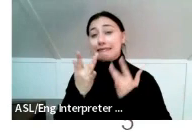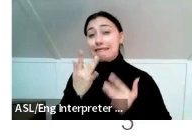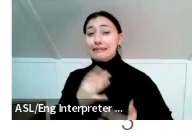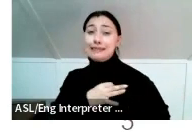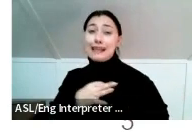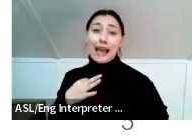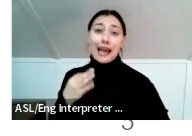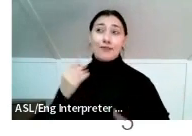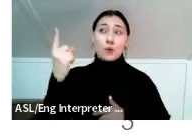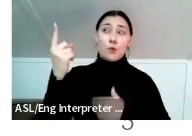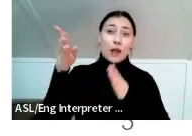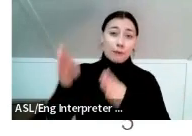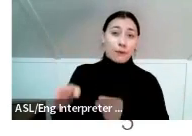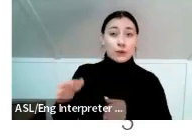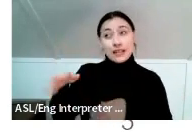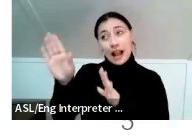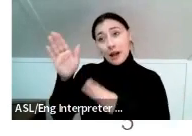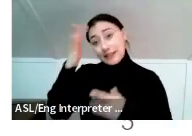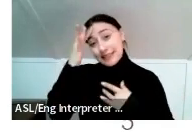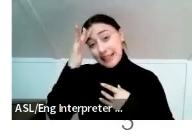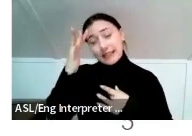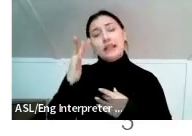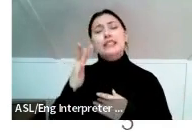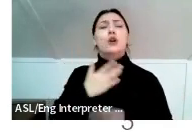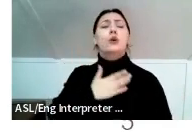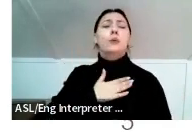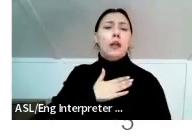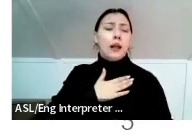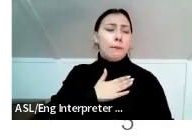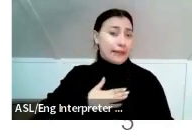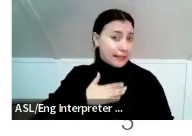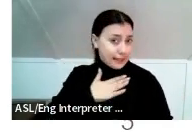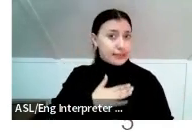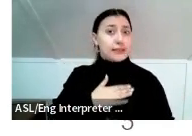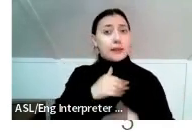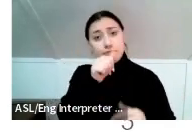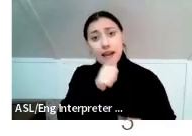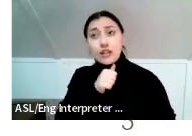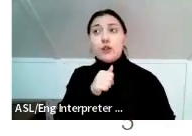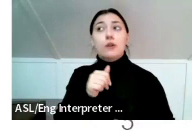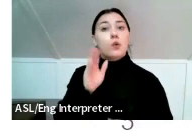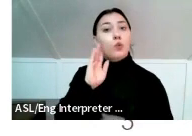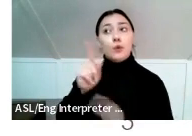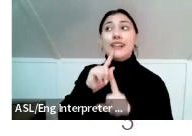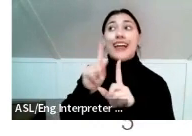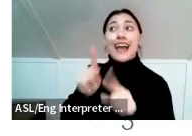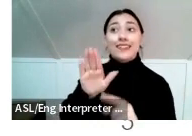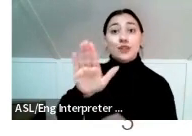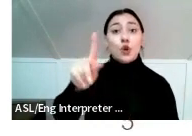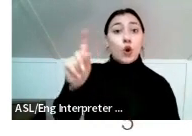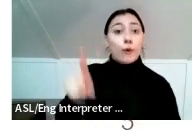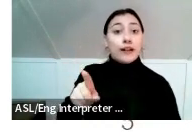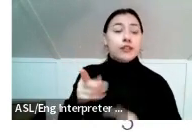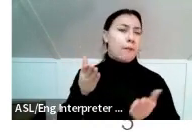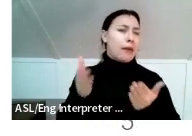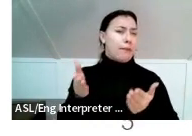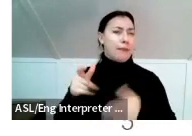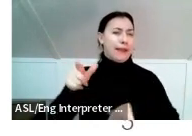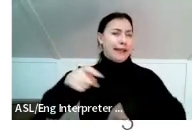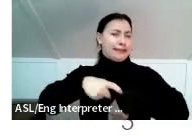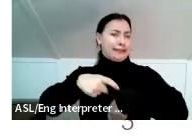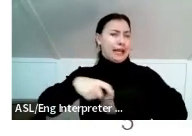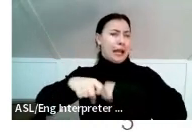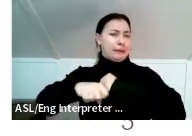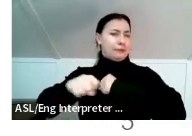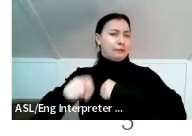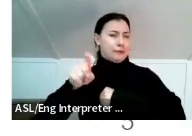absolutely get to all of your questions and answer them. It may not be immediately, though. We will also have a chance to